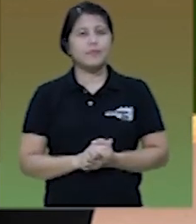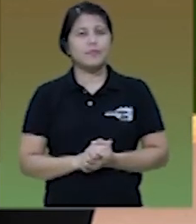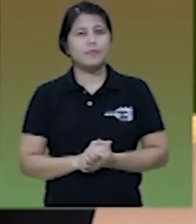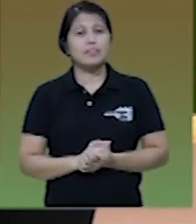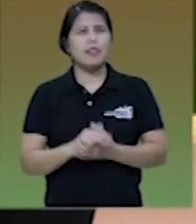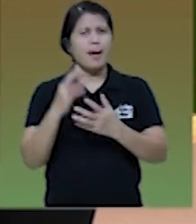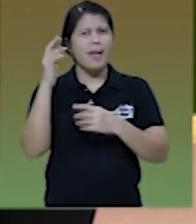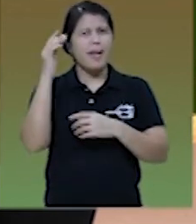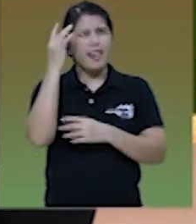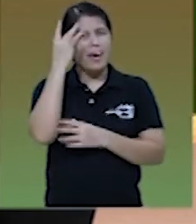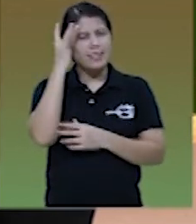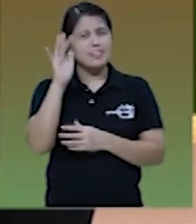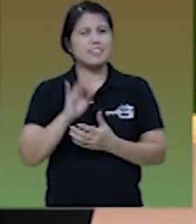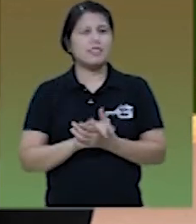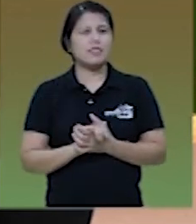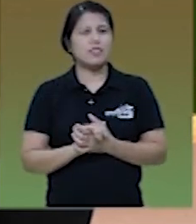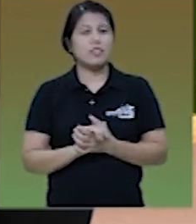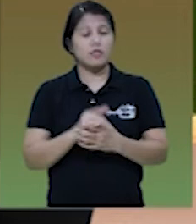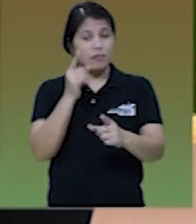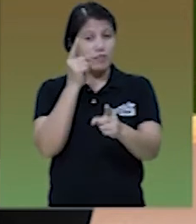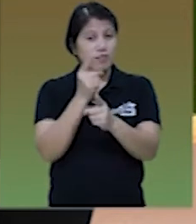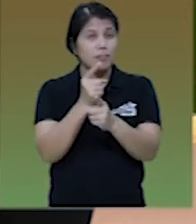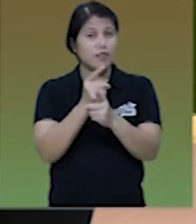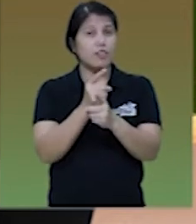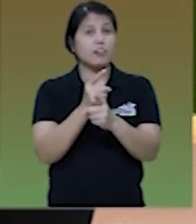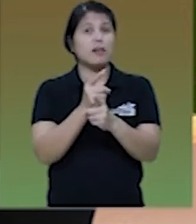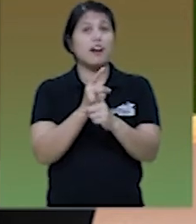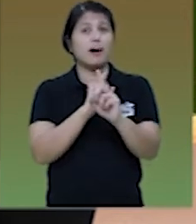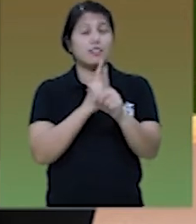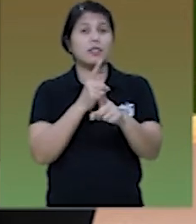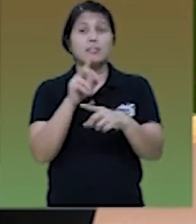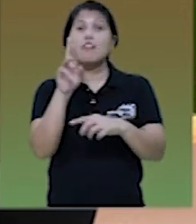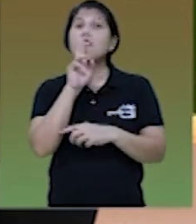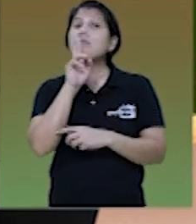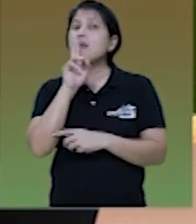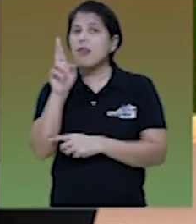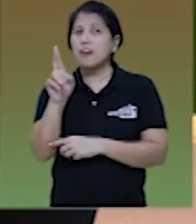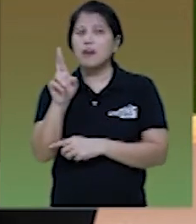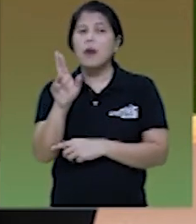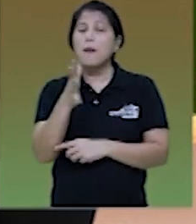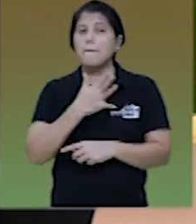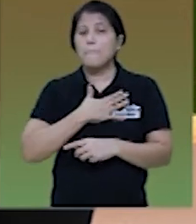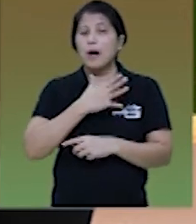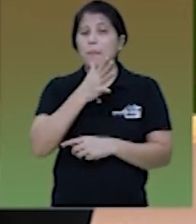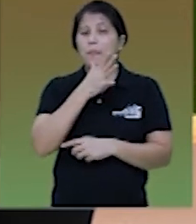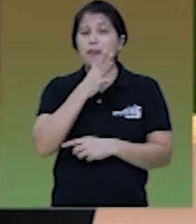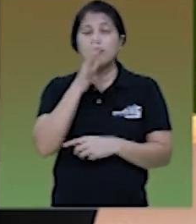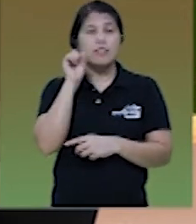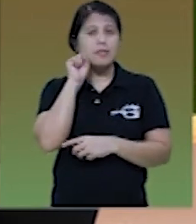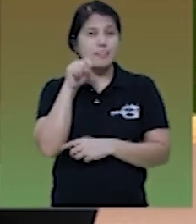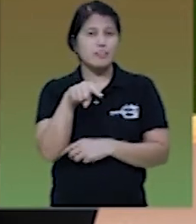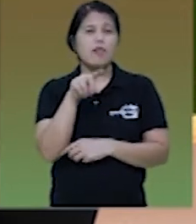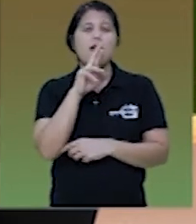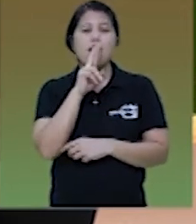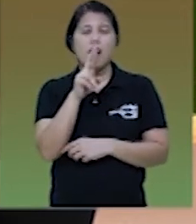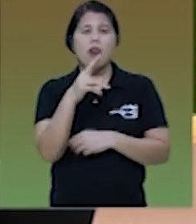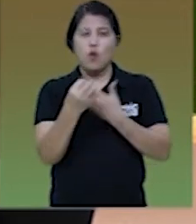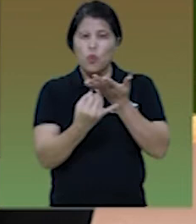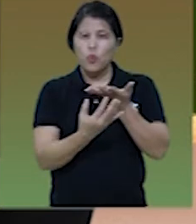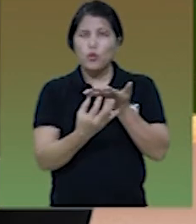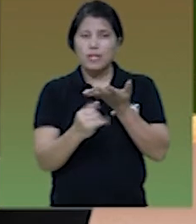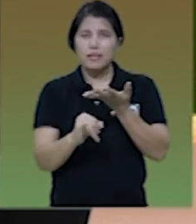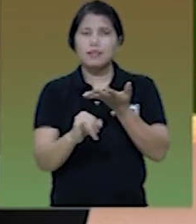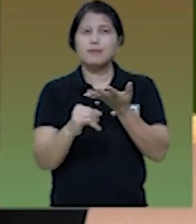Excellent. The correct be verb is are. My mother and sister are cooking at the